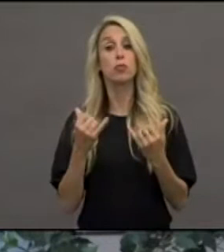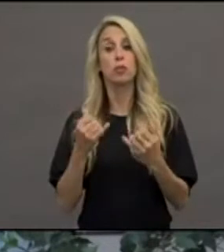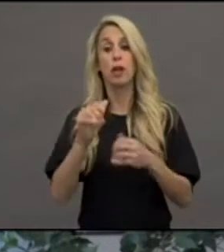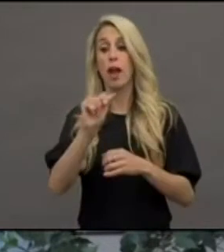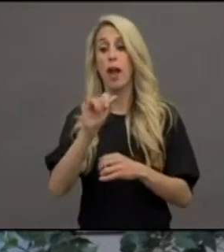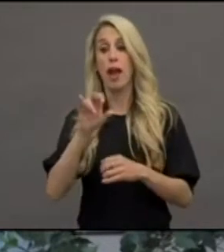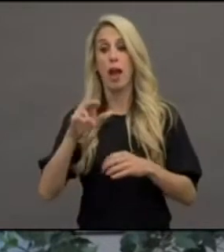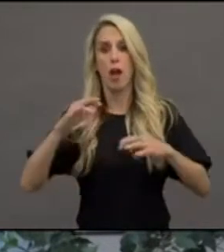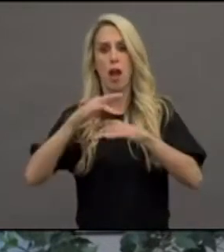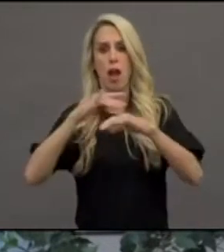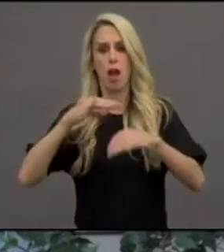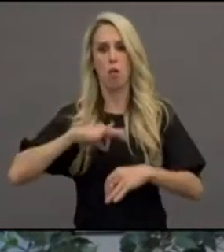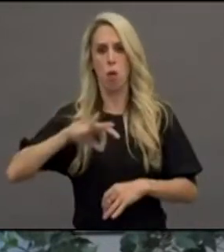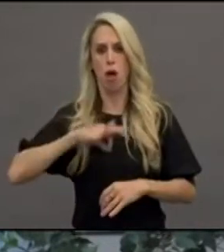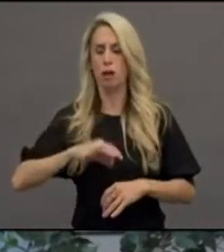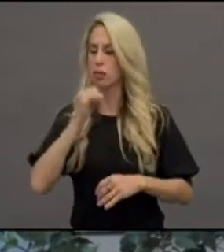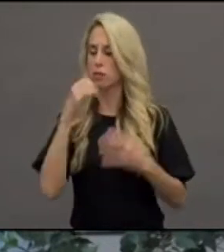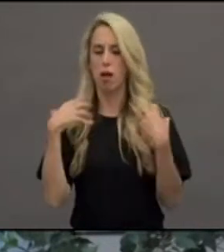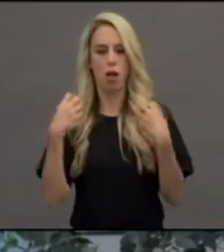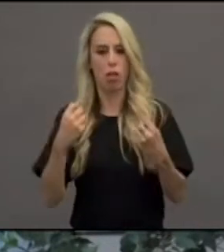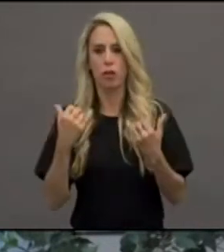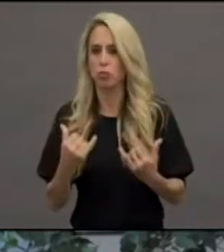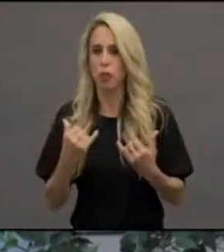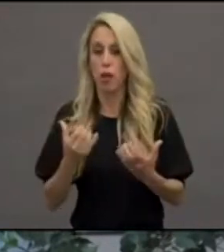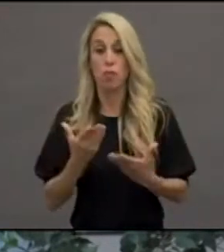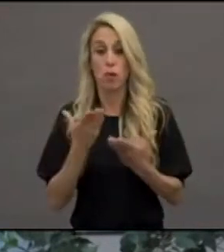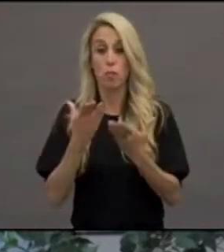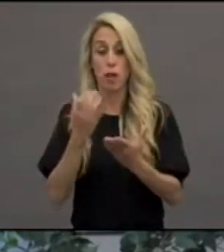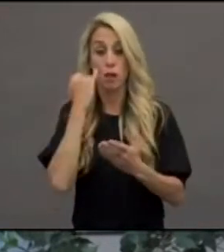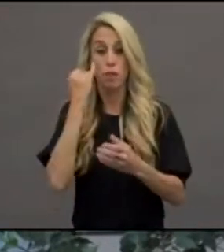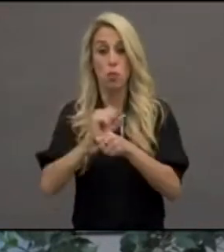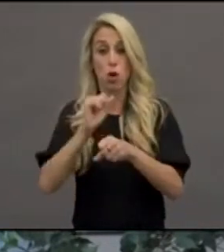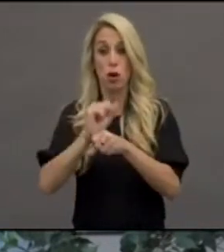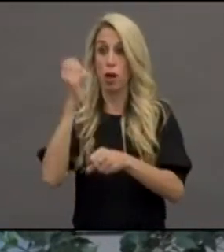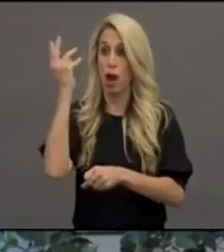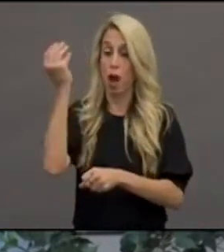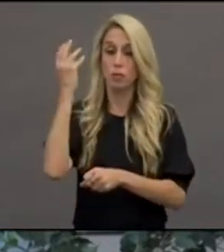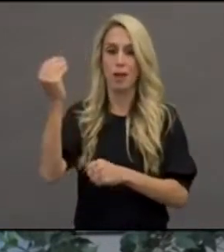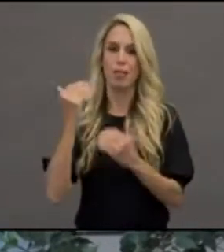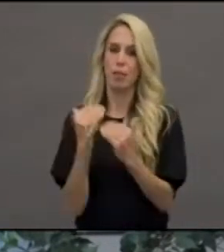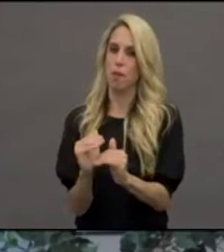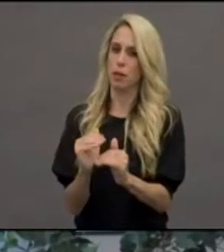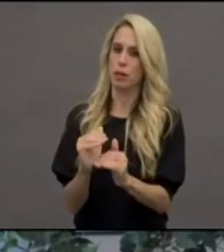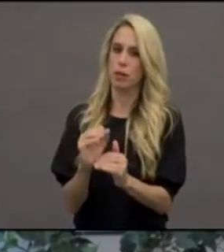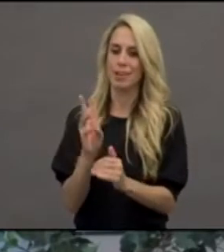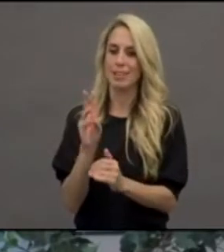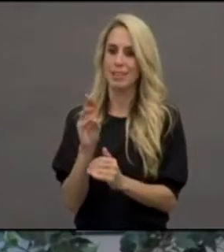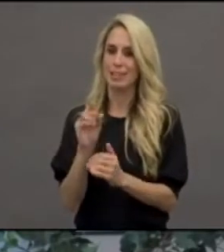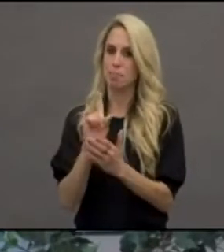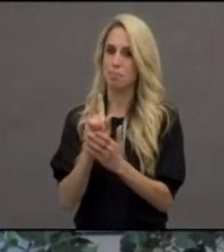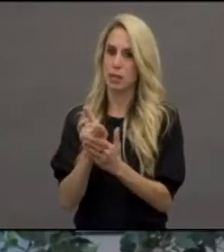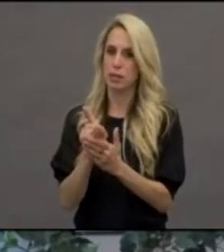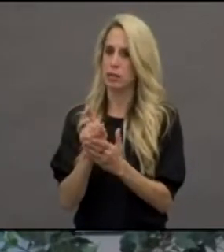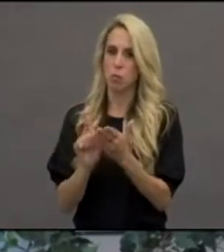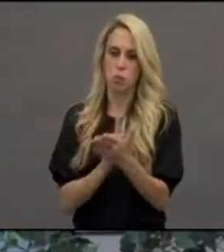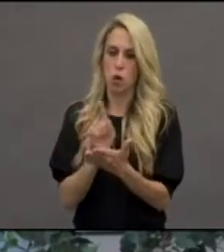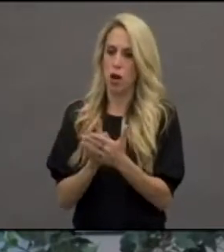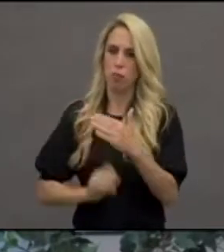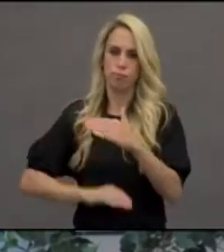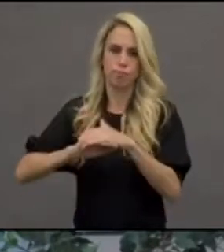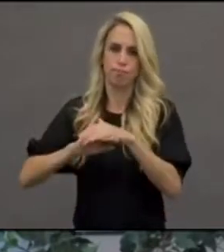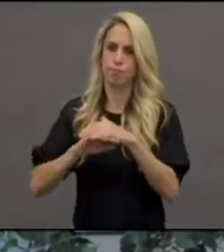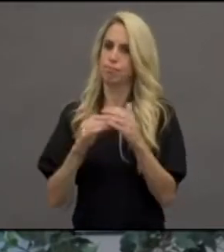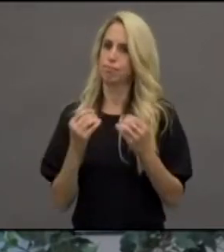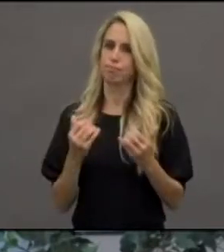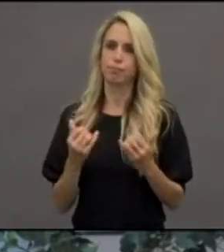to be very unhealthy today. So we are recommending, if you work outside, limit it to 60 minutes. It's best that